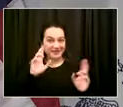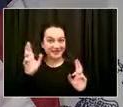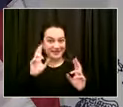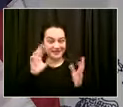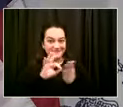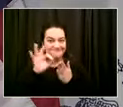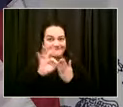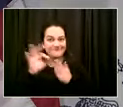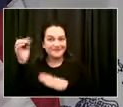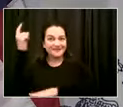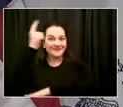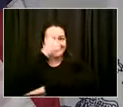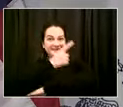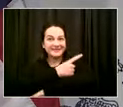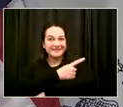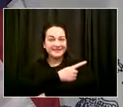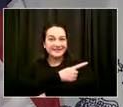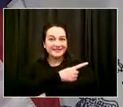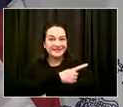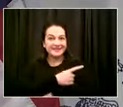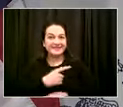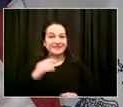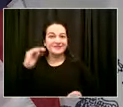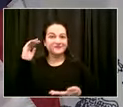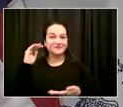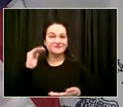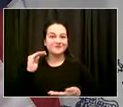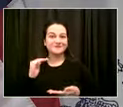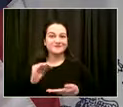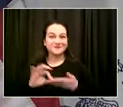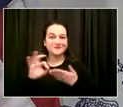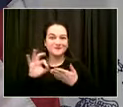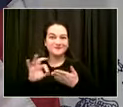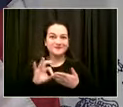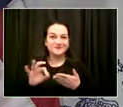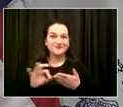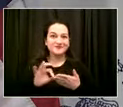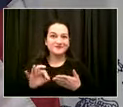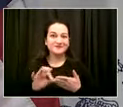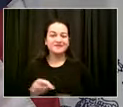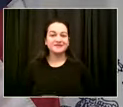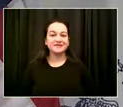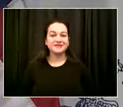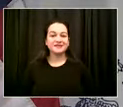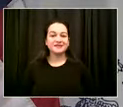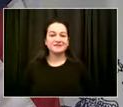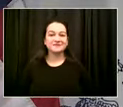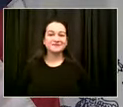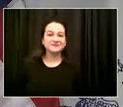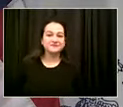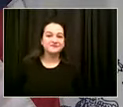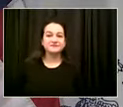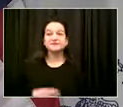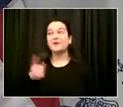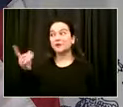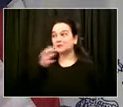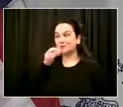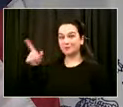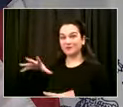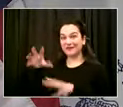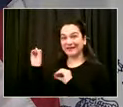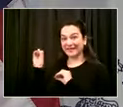that shot no matter what, and I'm going to keep saying I'm going to miss you. But listen, you will get most favored